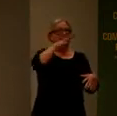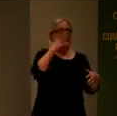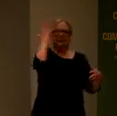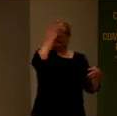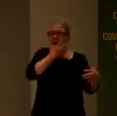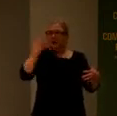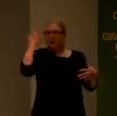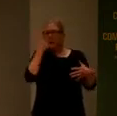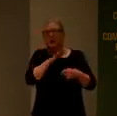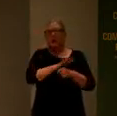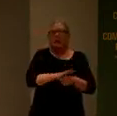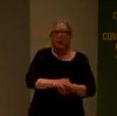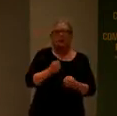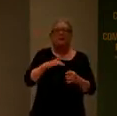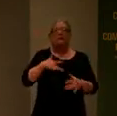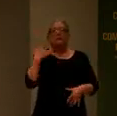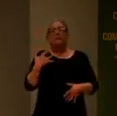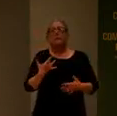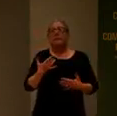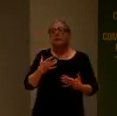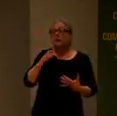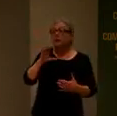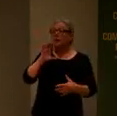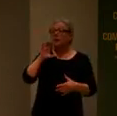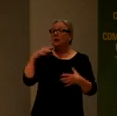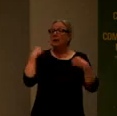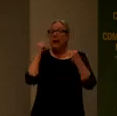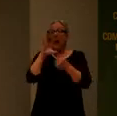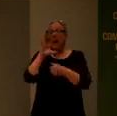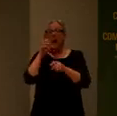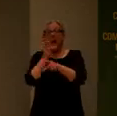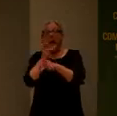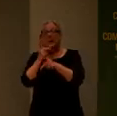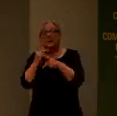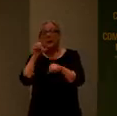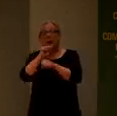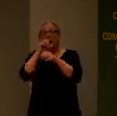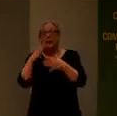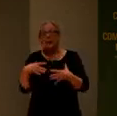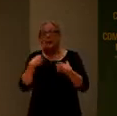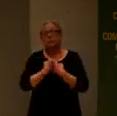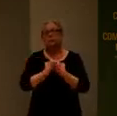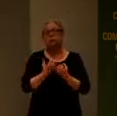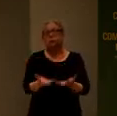is burnout in the healthcare workers, that is shortages that we've had